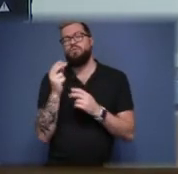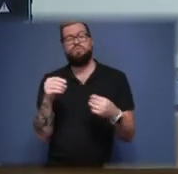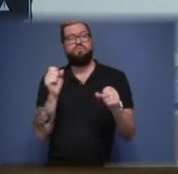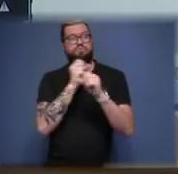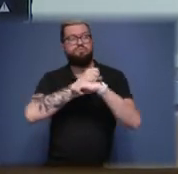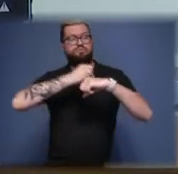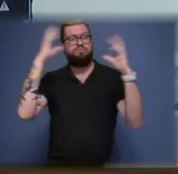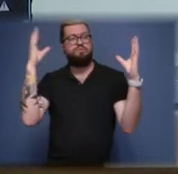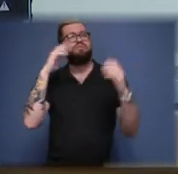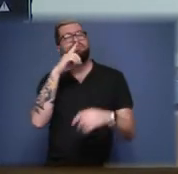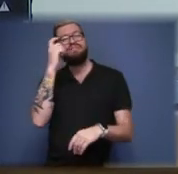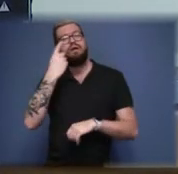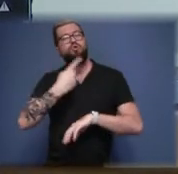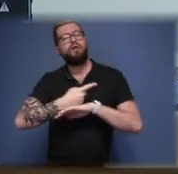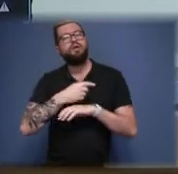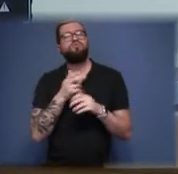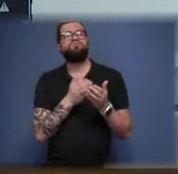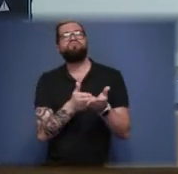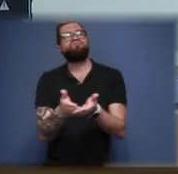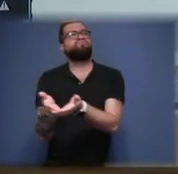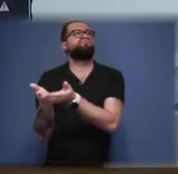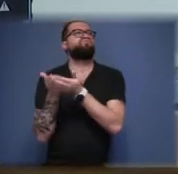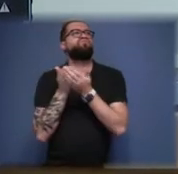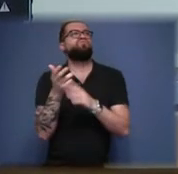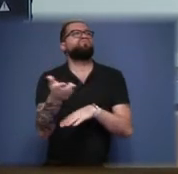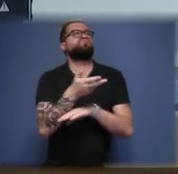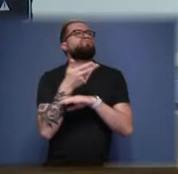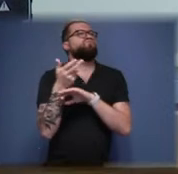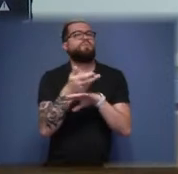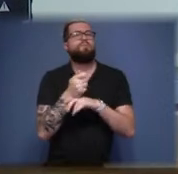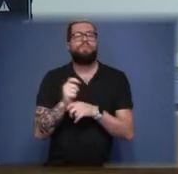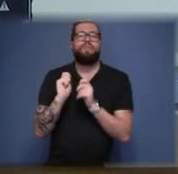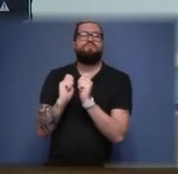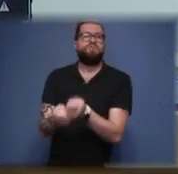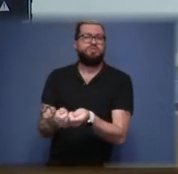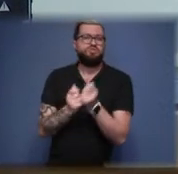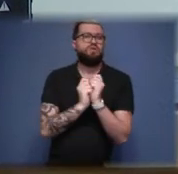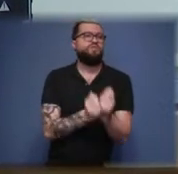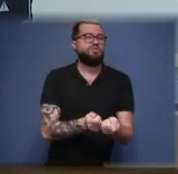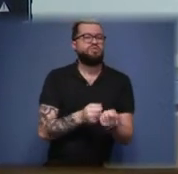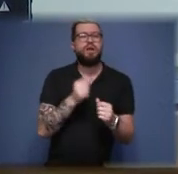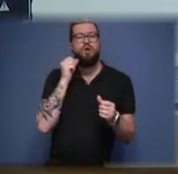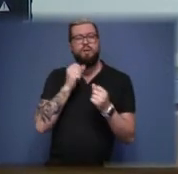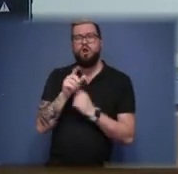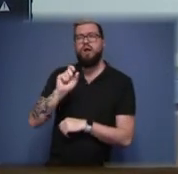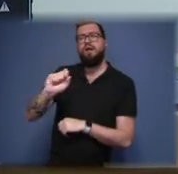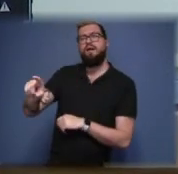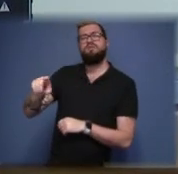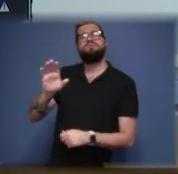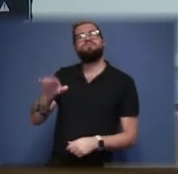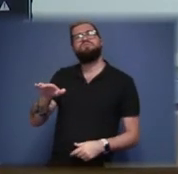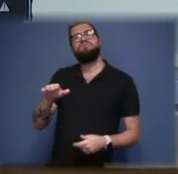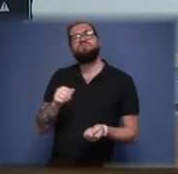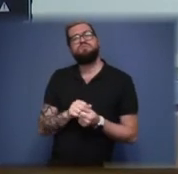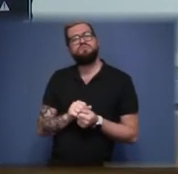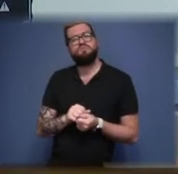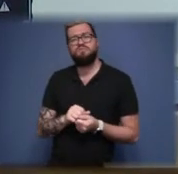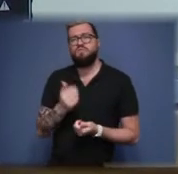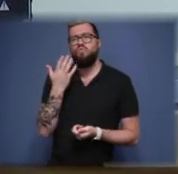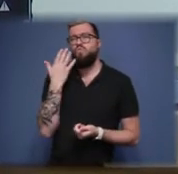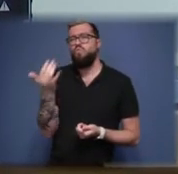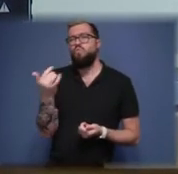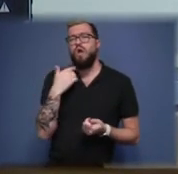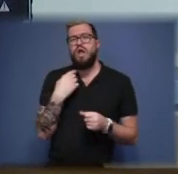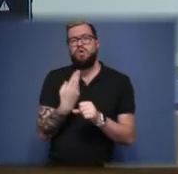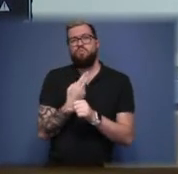out on summer days, and and he'd take me out fishing. And I remember asking one time why we